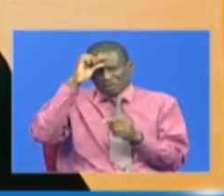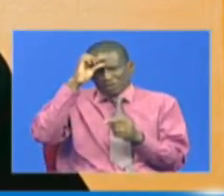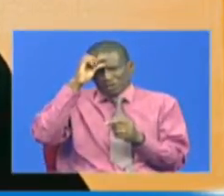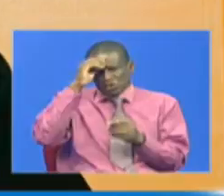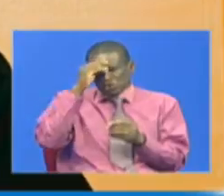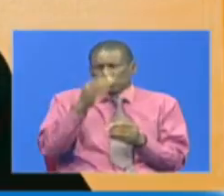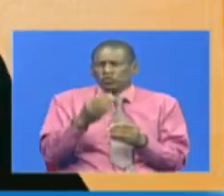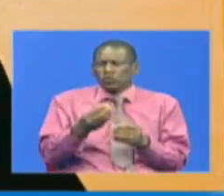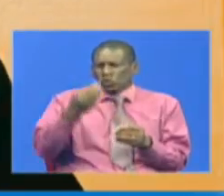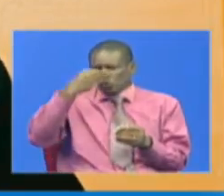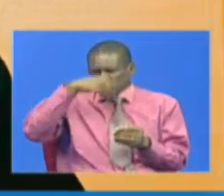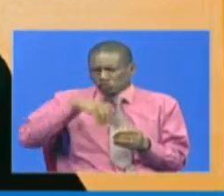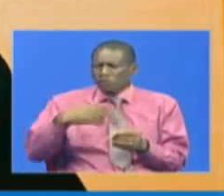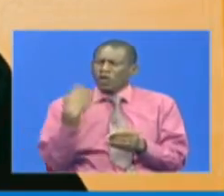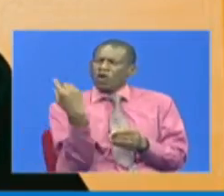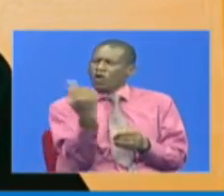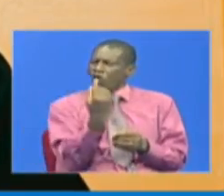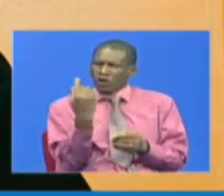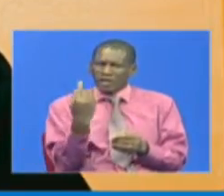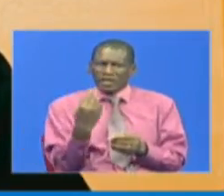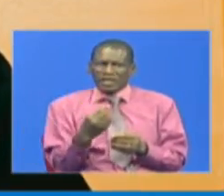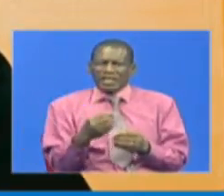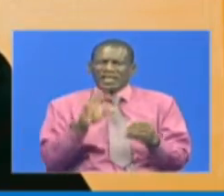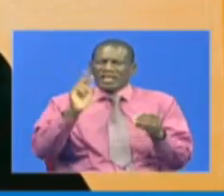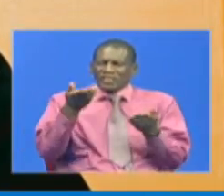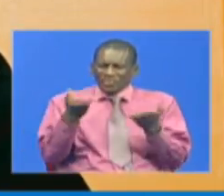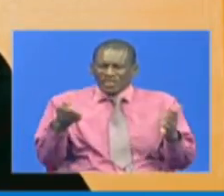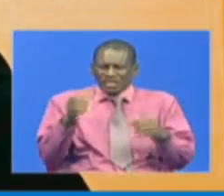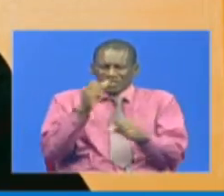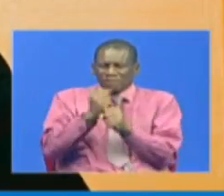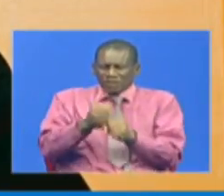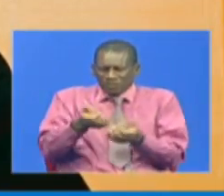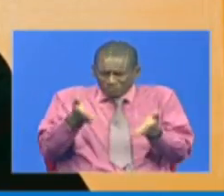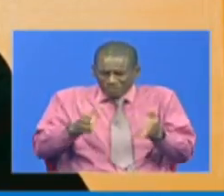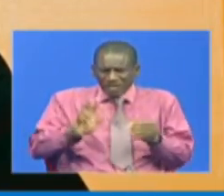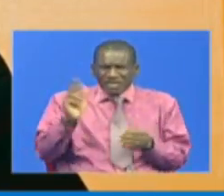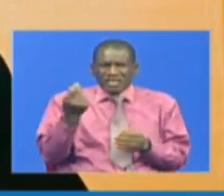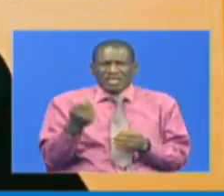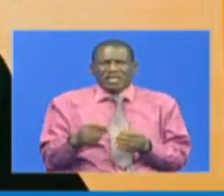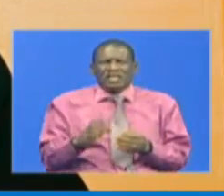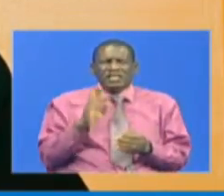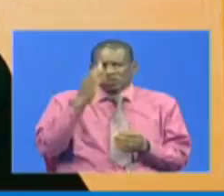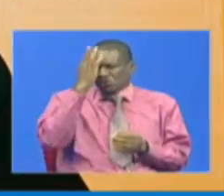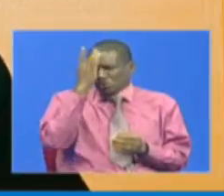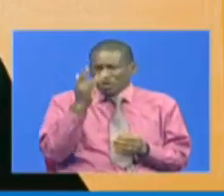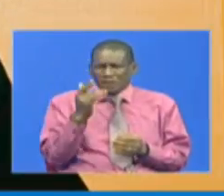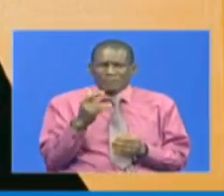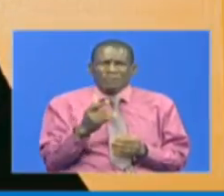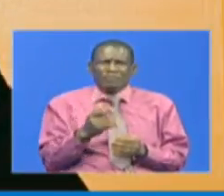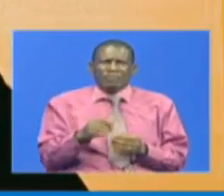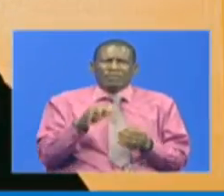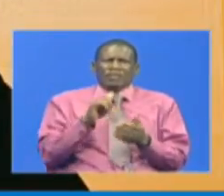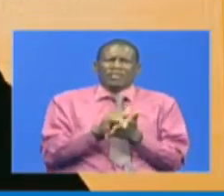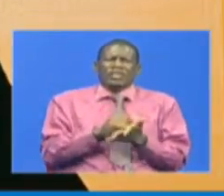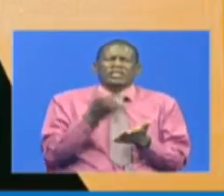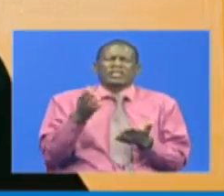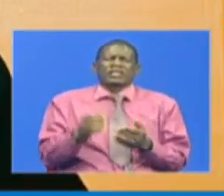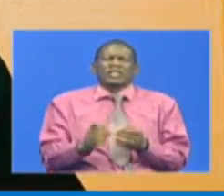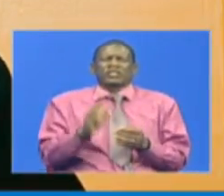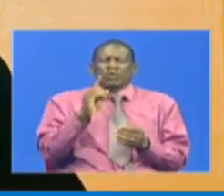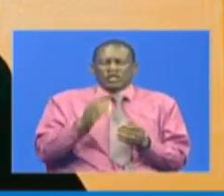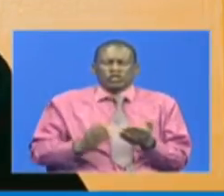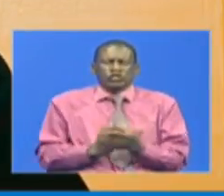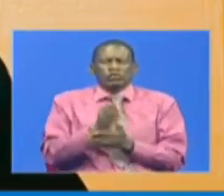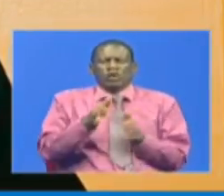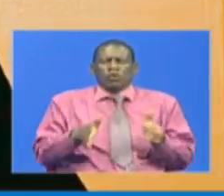consuming exclusively from locally made products, because That's really one sure way